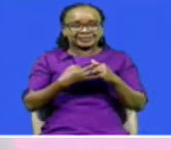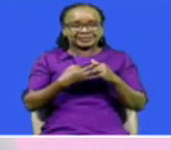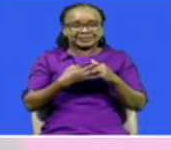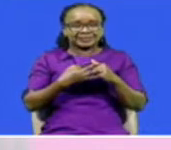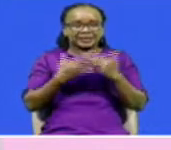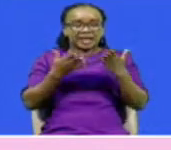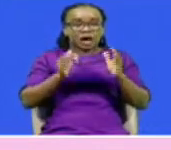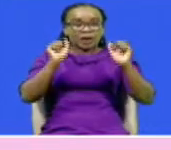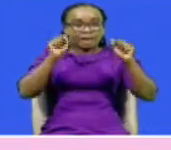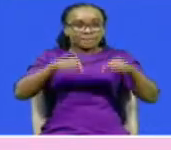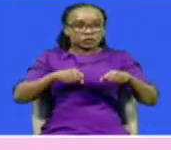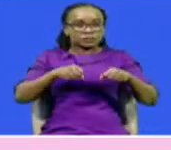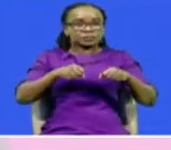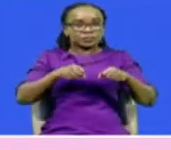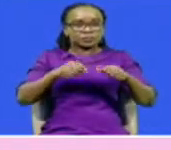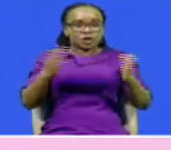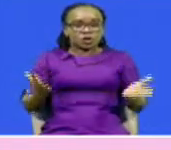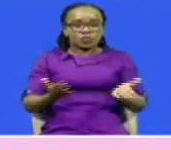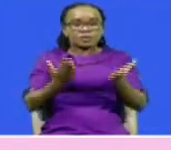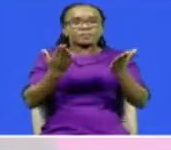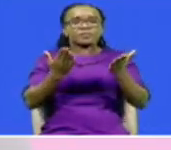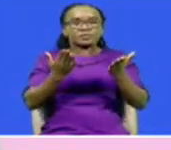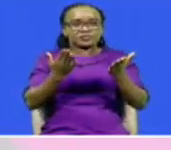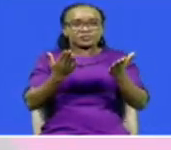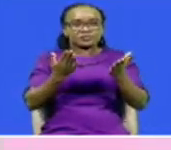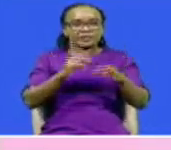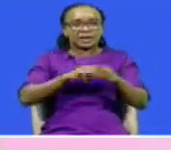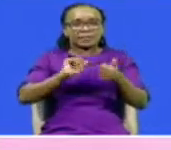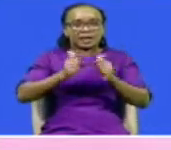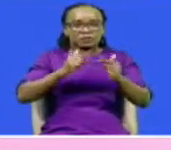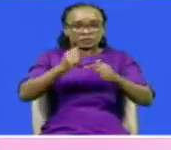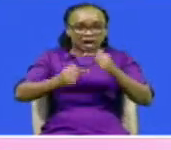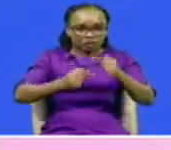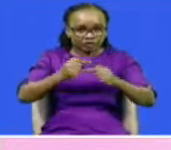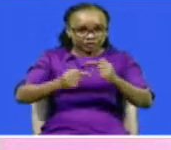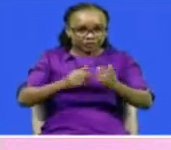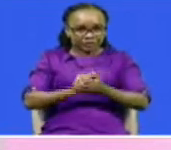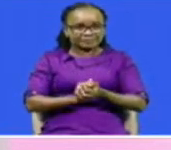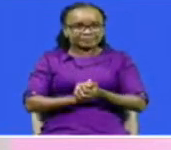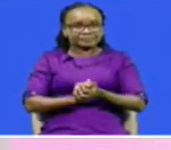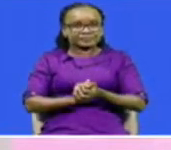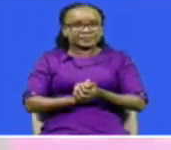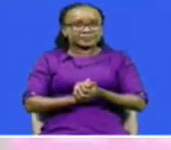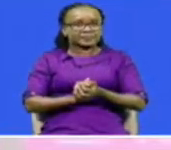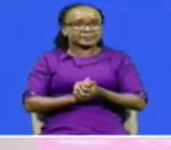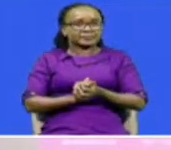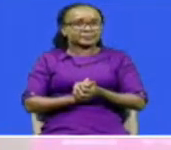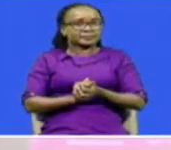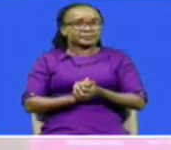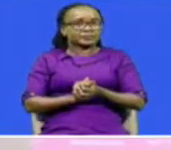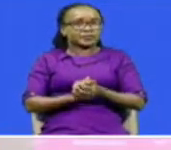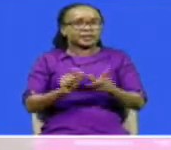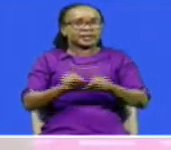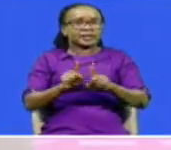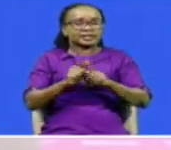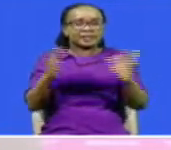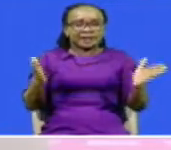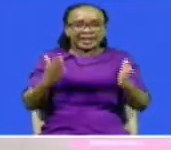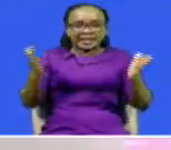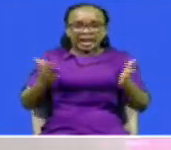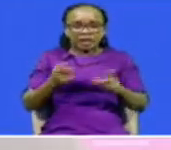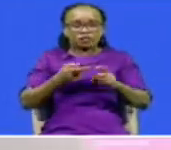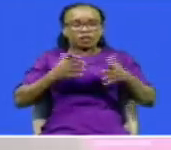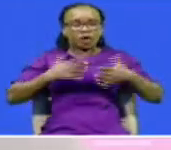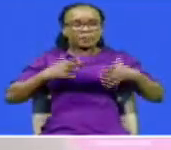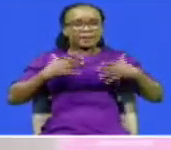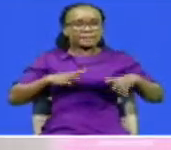So I hope naweza ku improve when your rounds inaendelea. The psych, the encouragement from the crowd, it